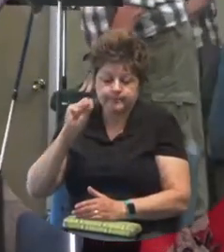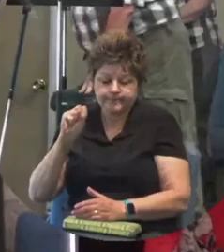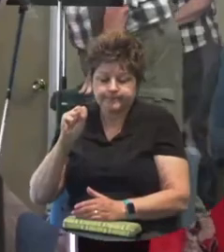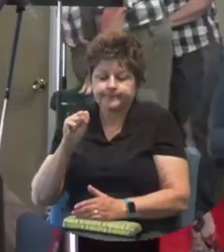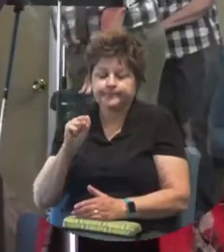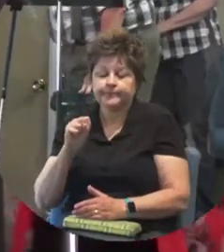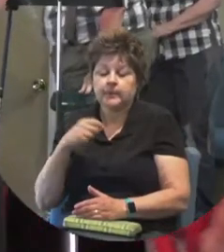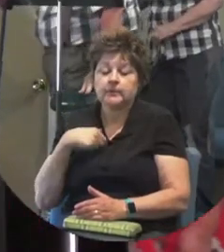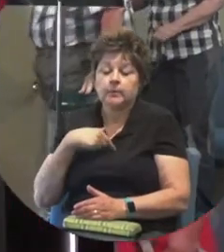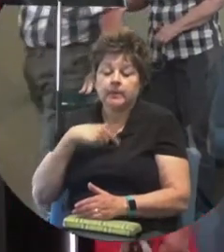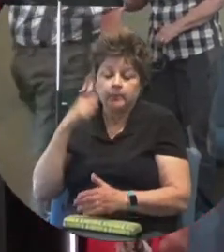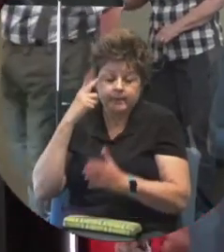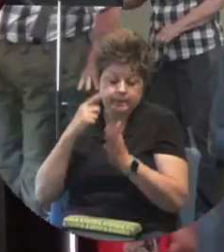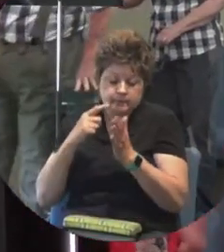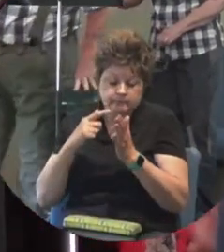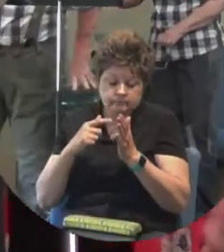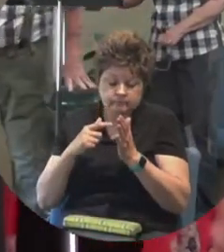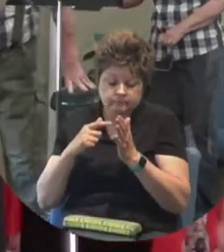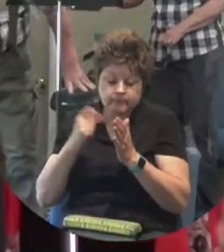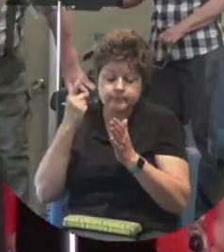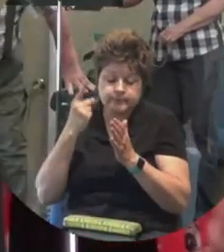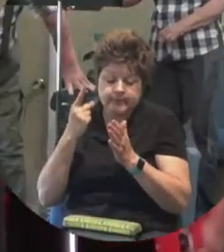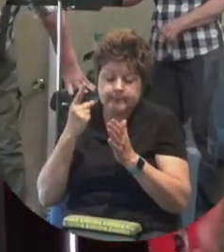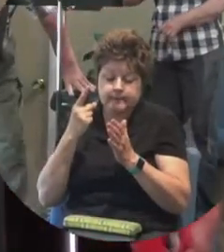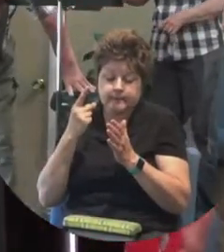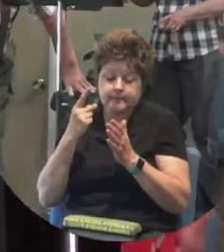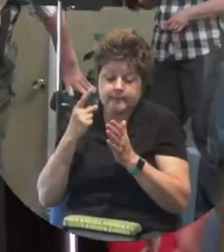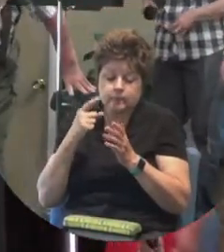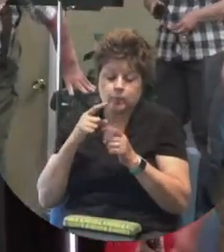recognize that when we do life your way,